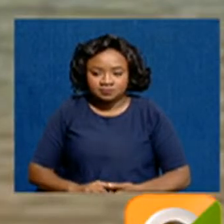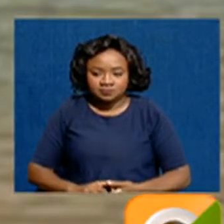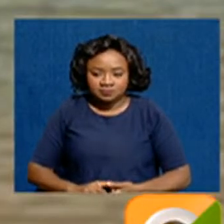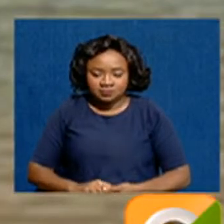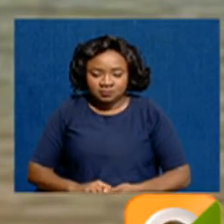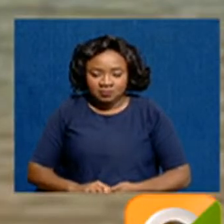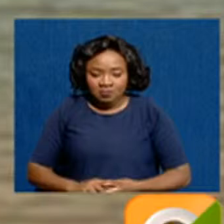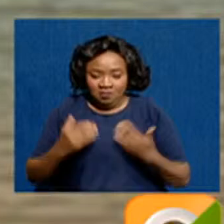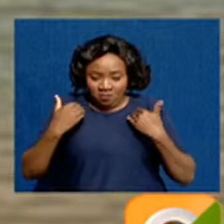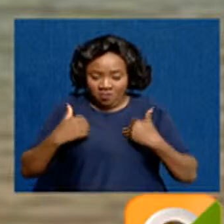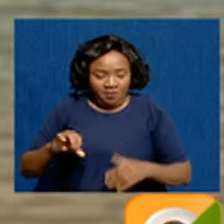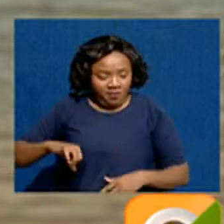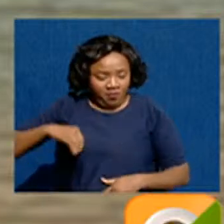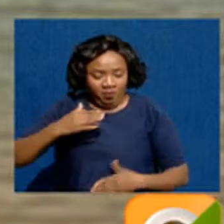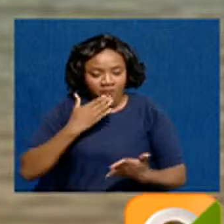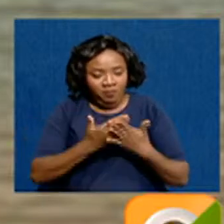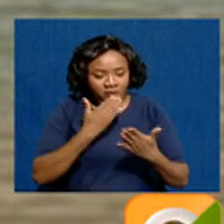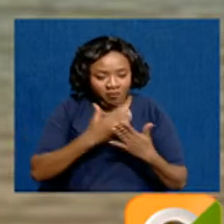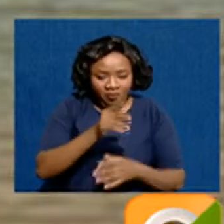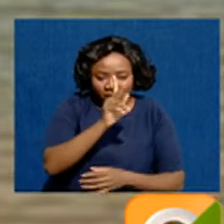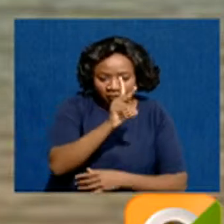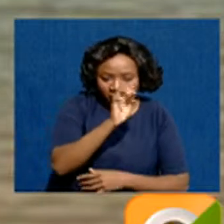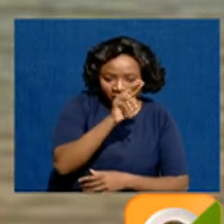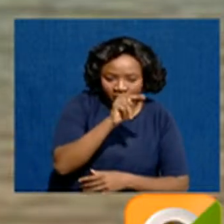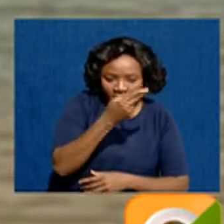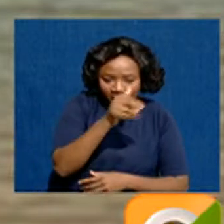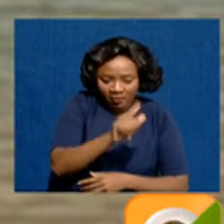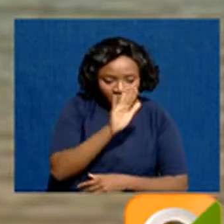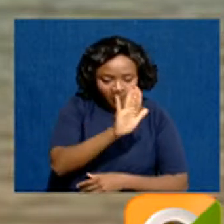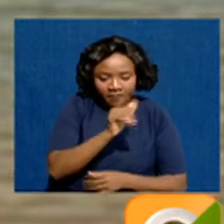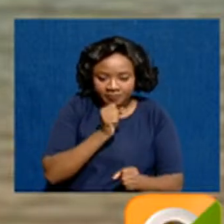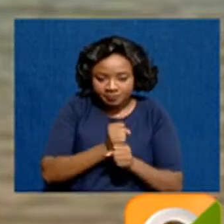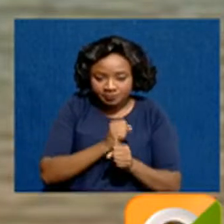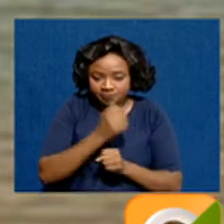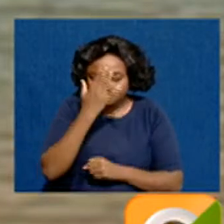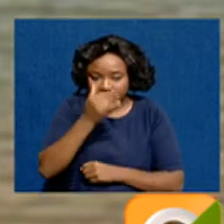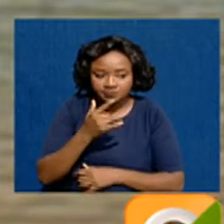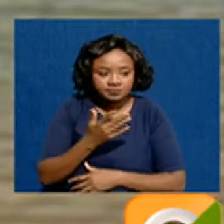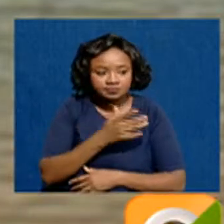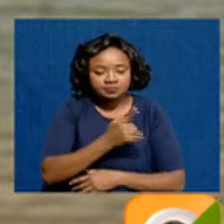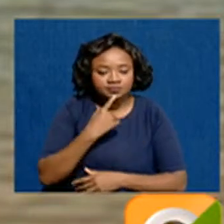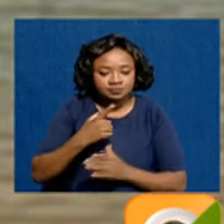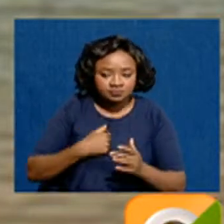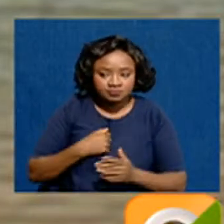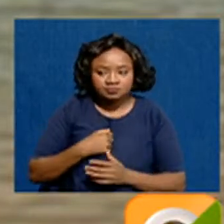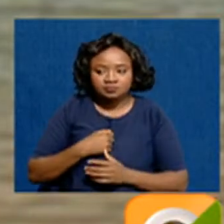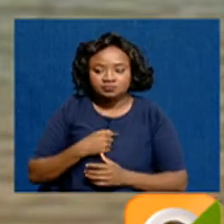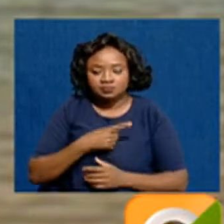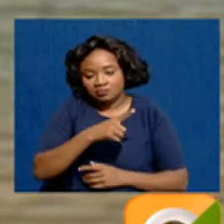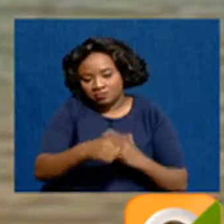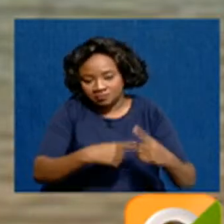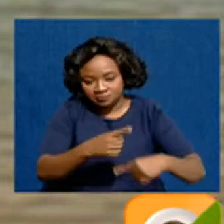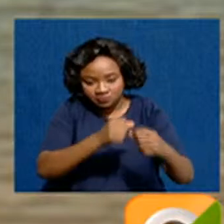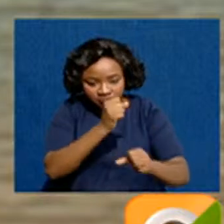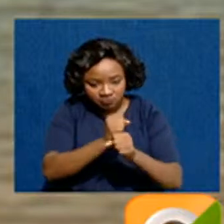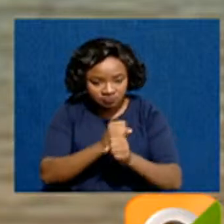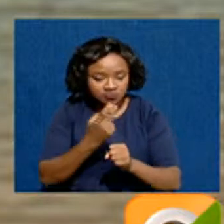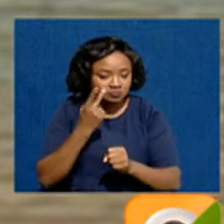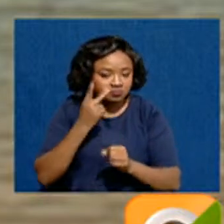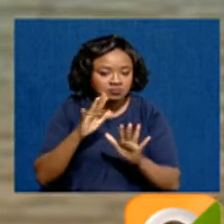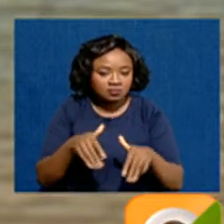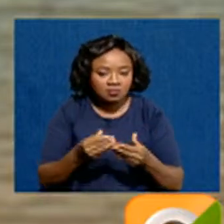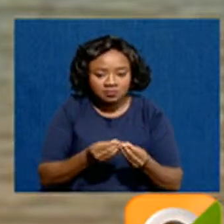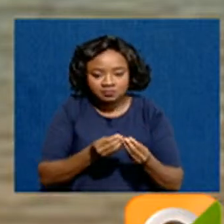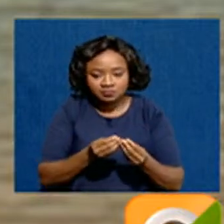done. I want to thank our framework contractors because we have not paid them. We have told them just to do the work so that we see how we are going to deal with